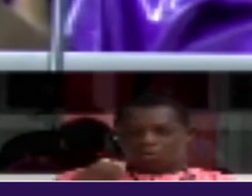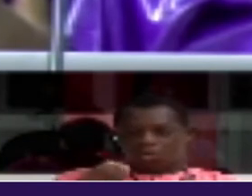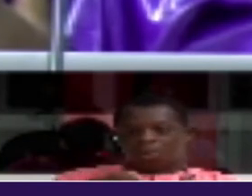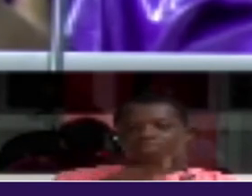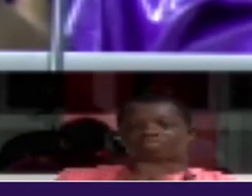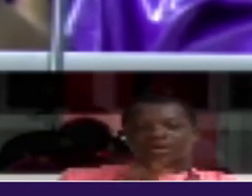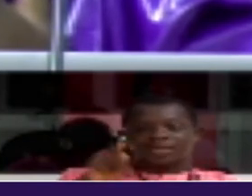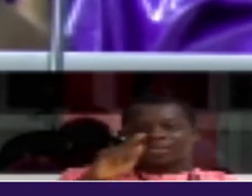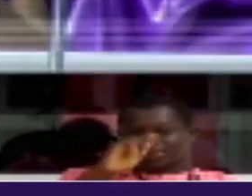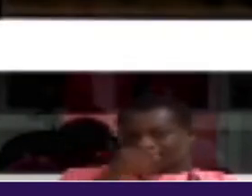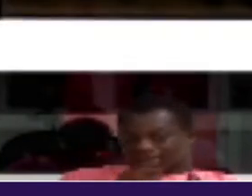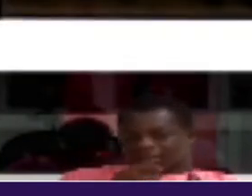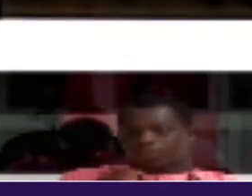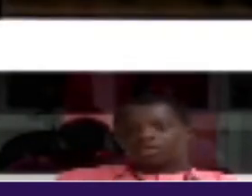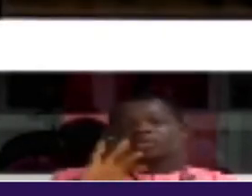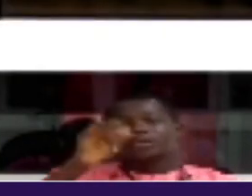Yeah, Malik Jatta is lying.